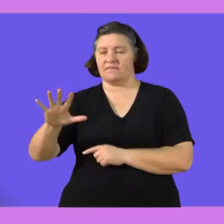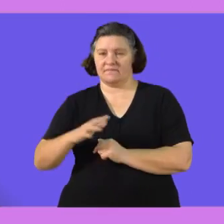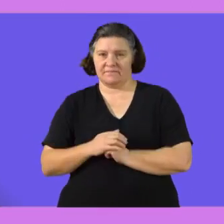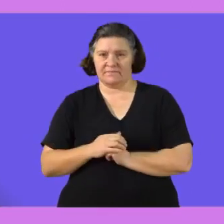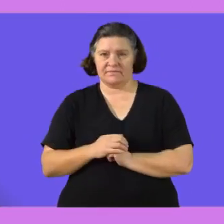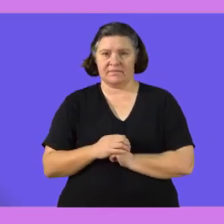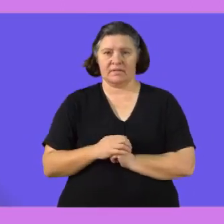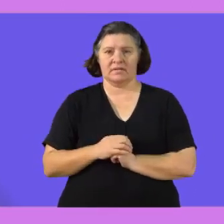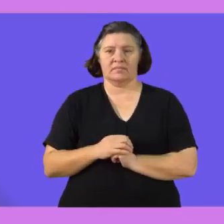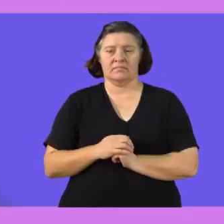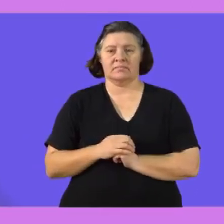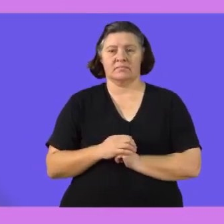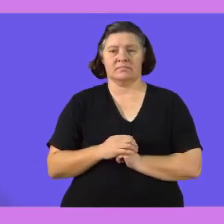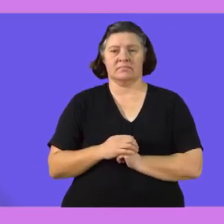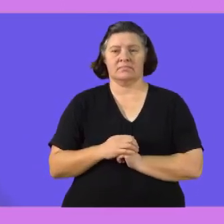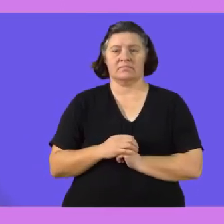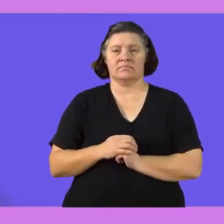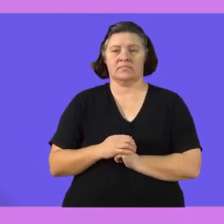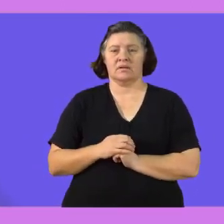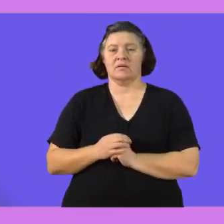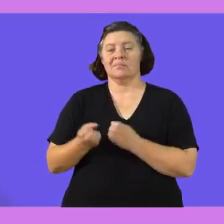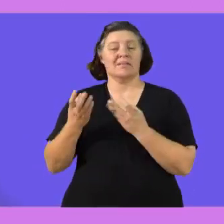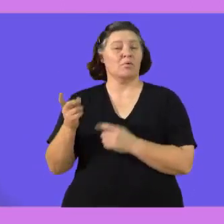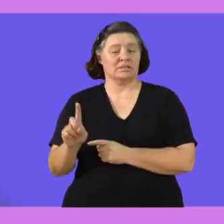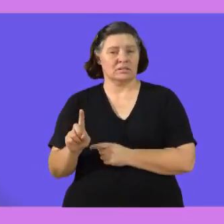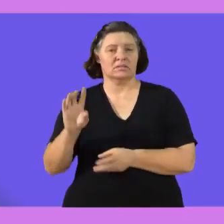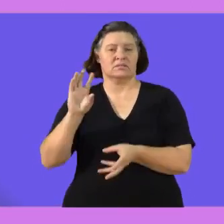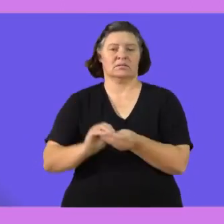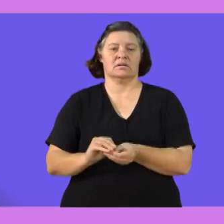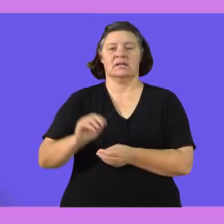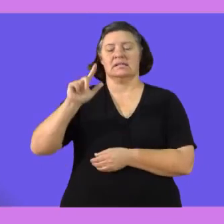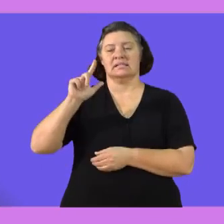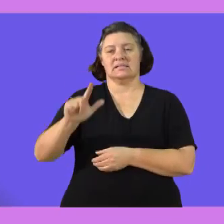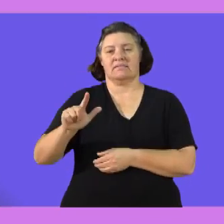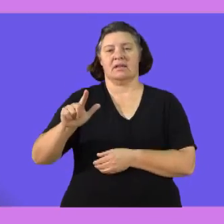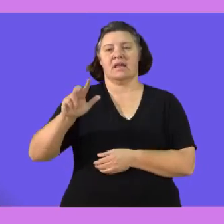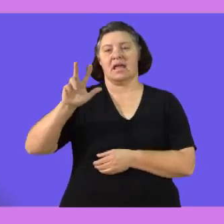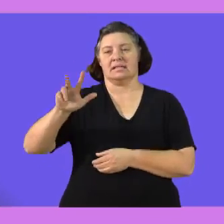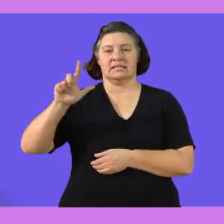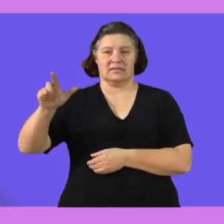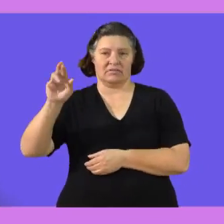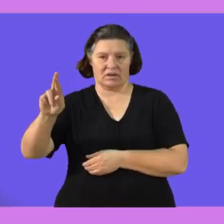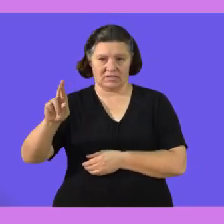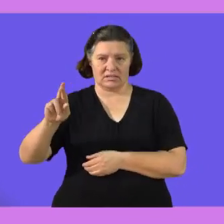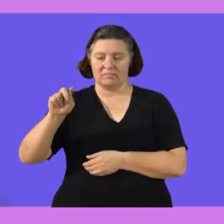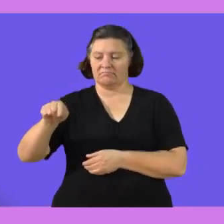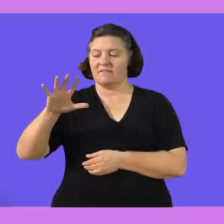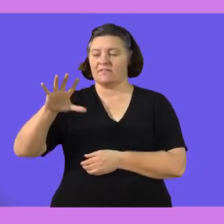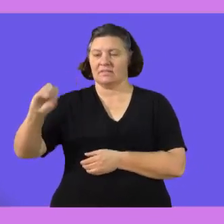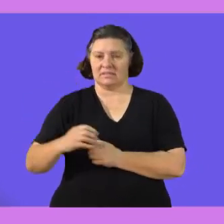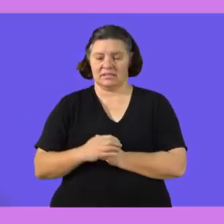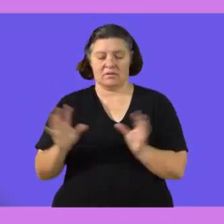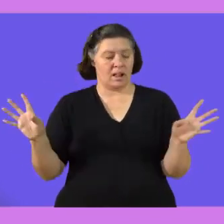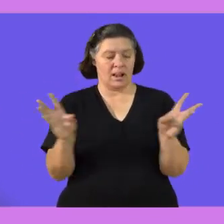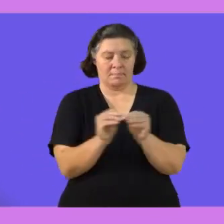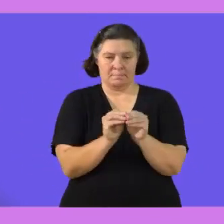by 525. So that gives us a total of 787 rand and 50 cents. And